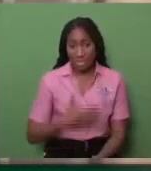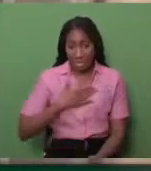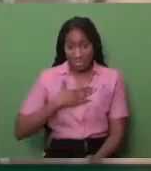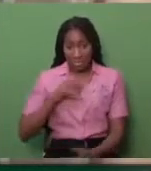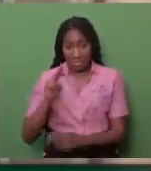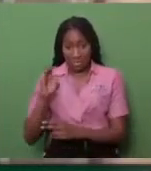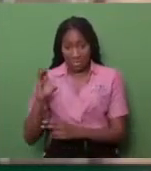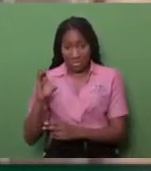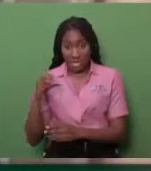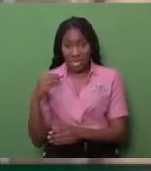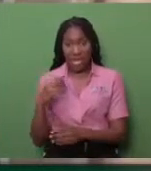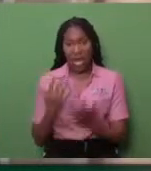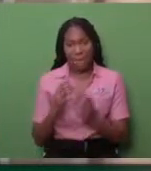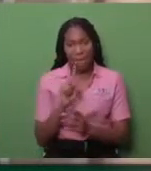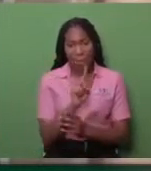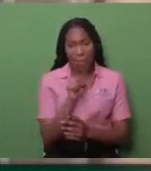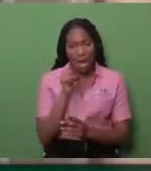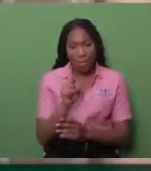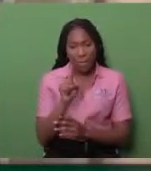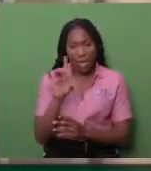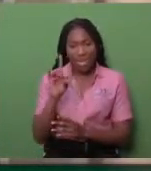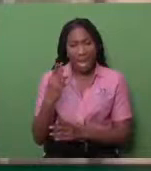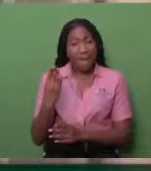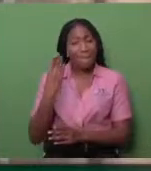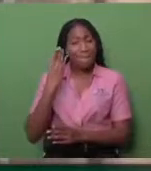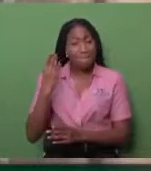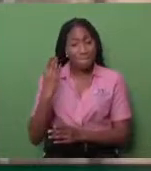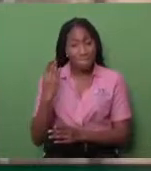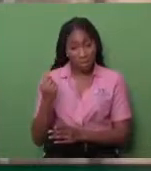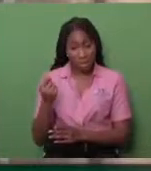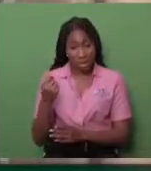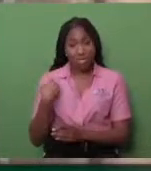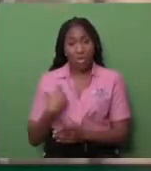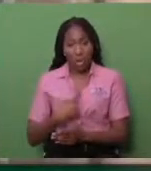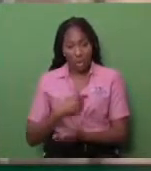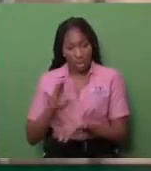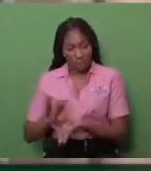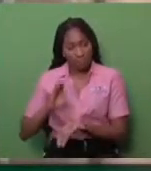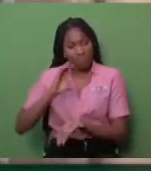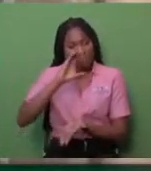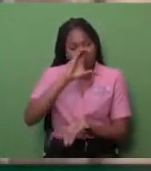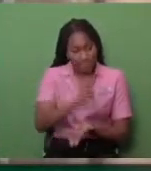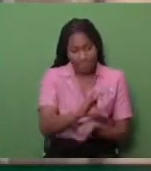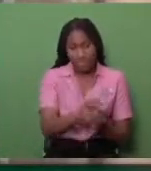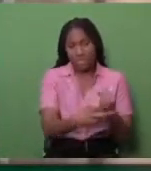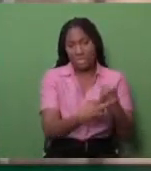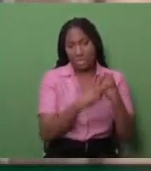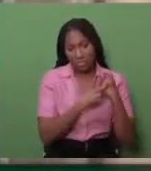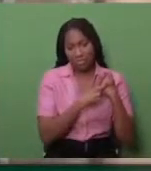US $1.18 billion. Billion dollars.